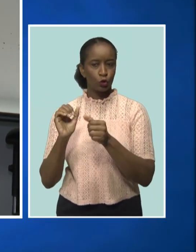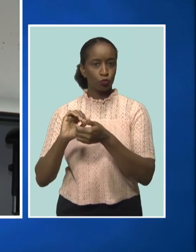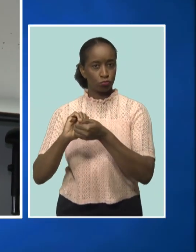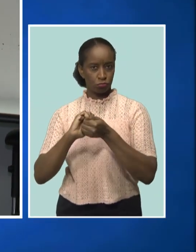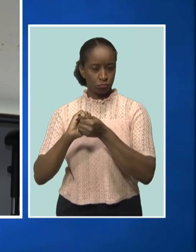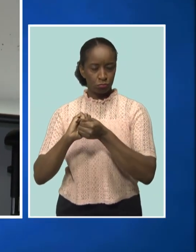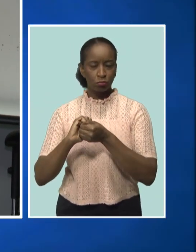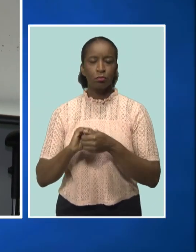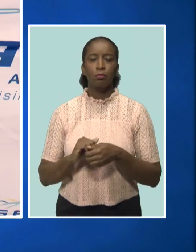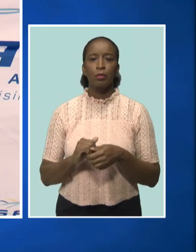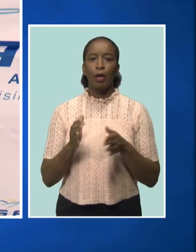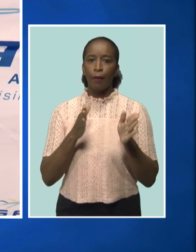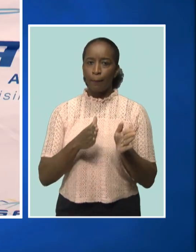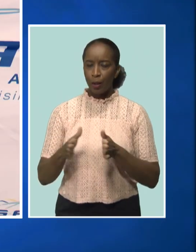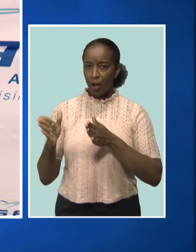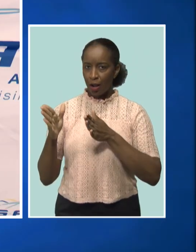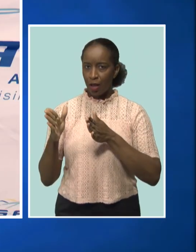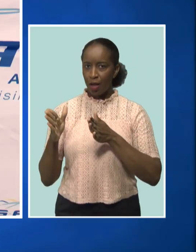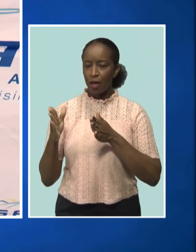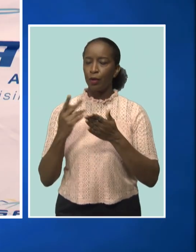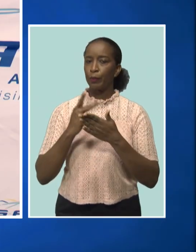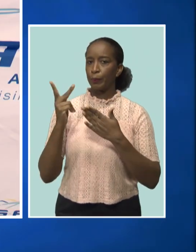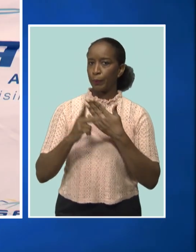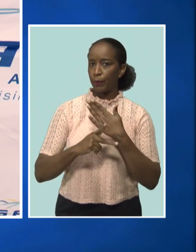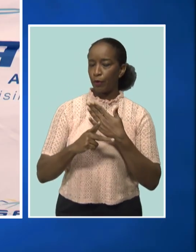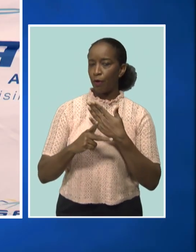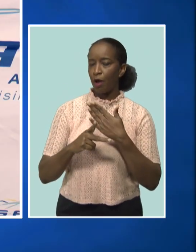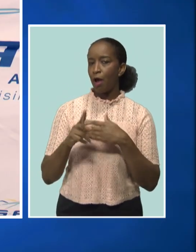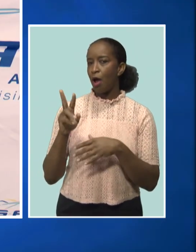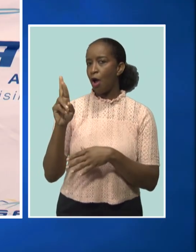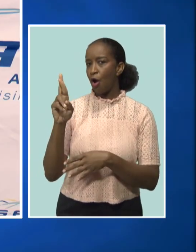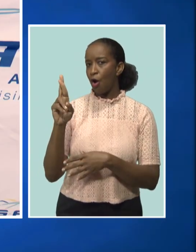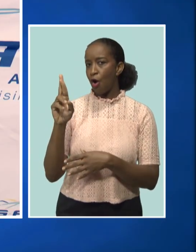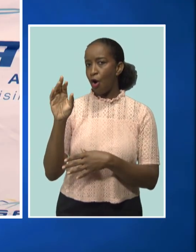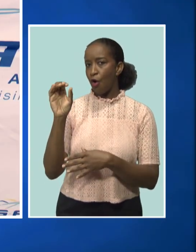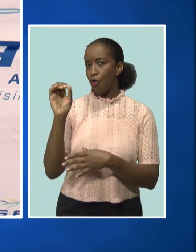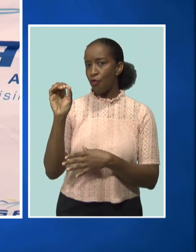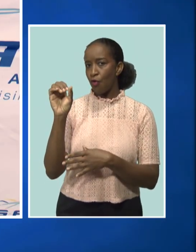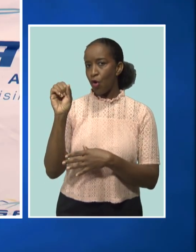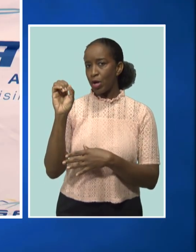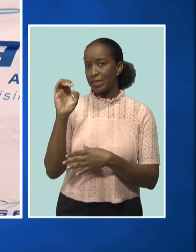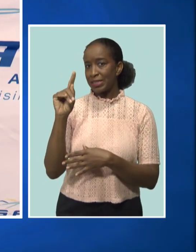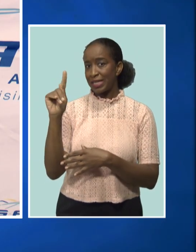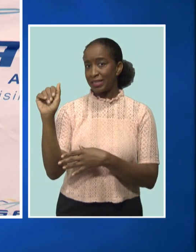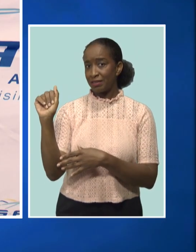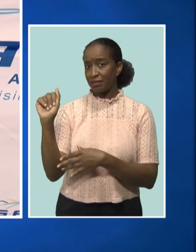He said it is the Rosetta Stone program. The main purpose of it is to